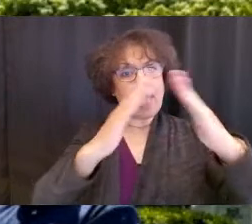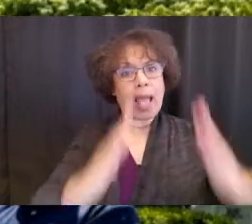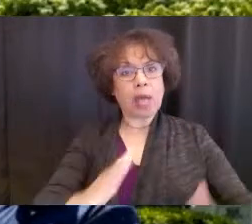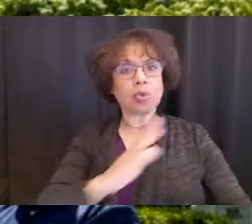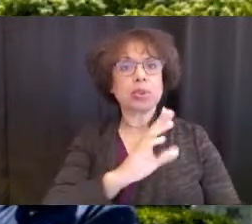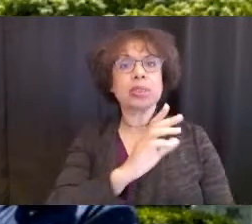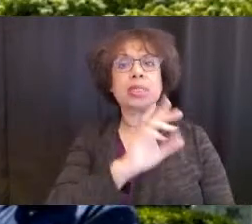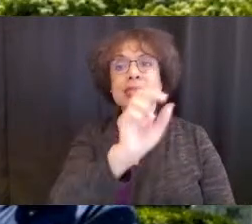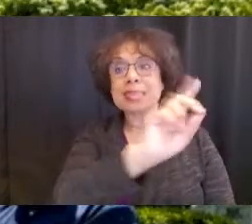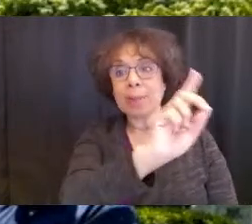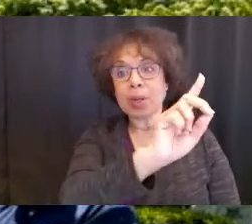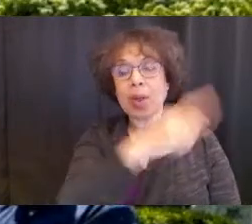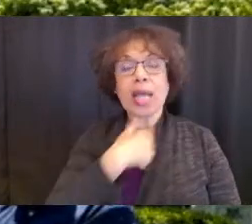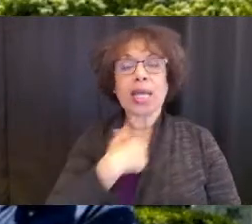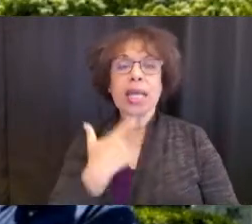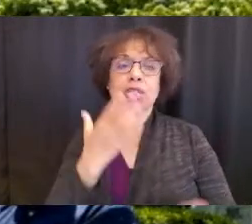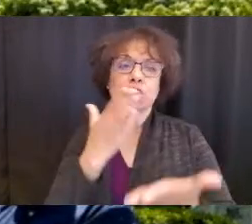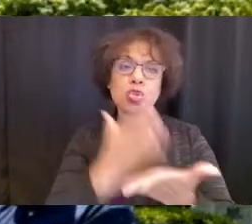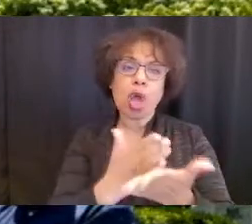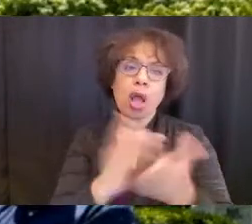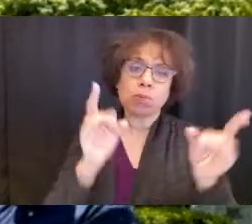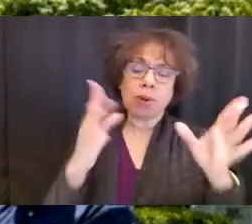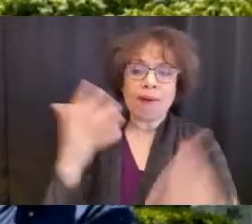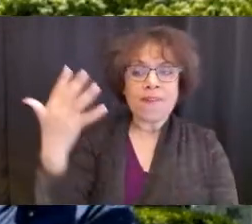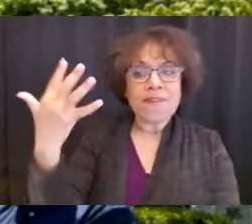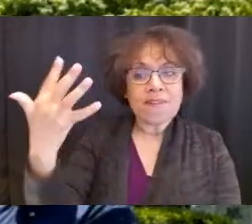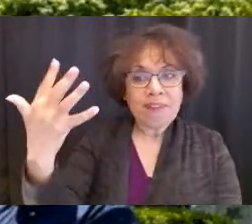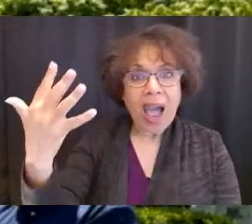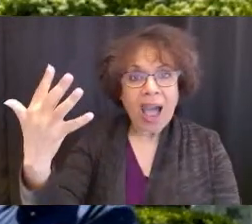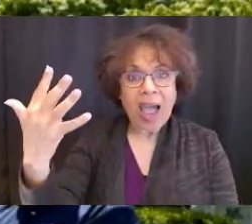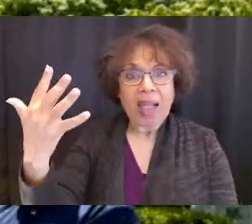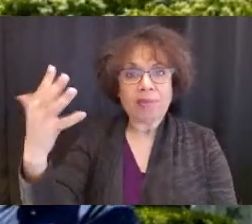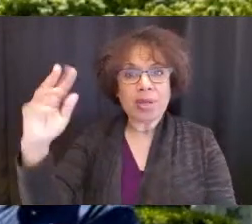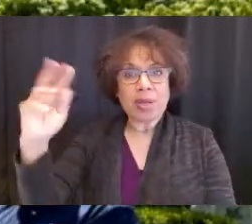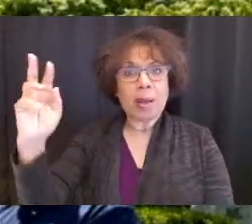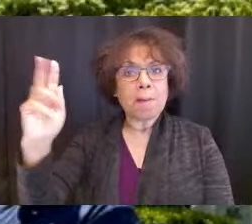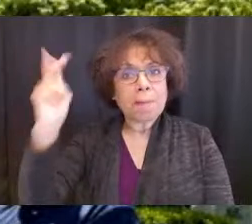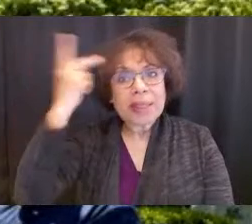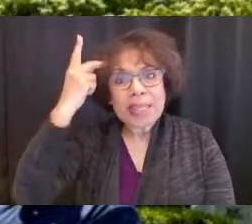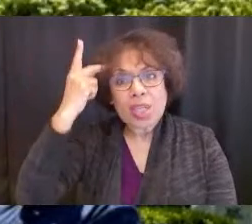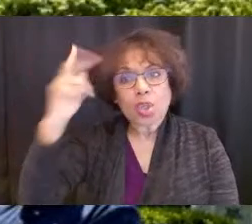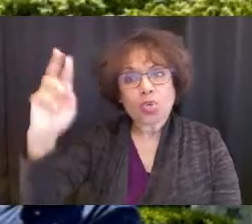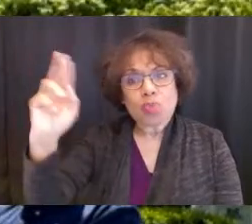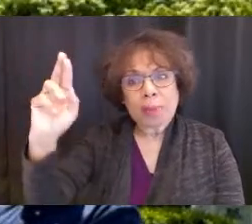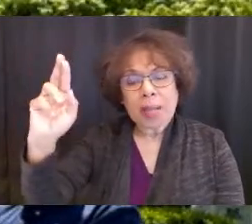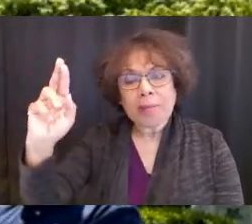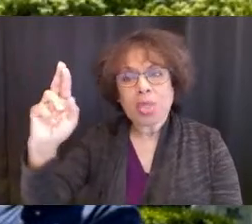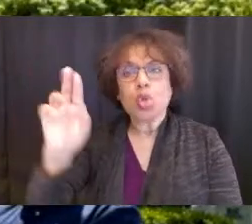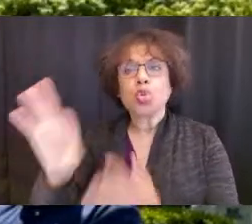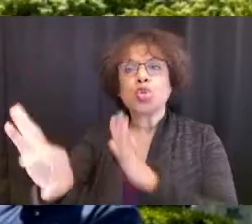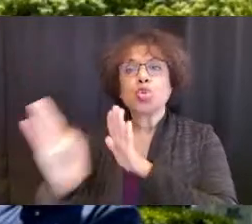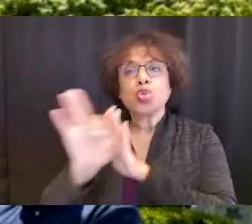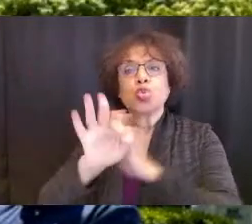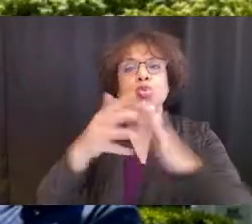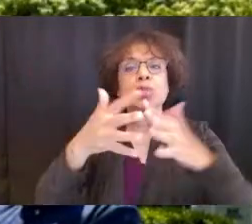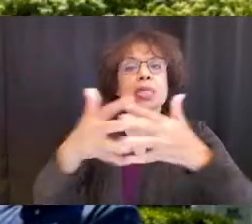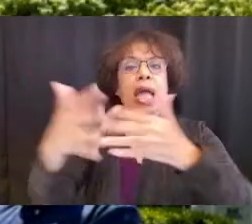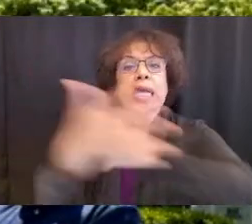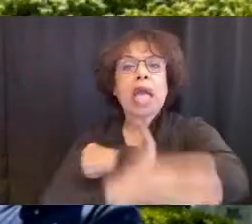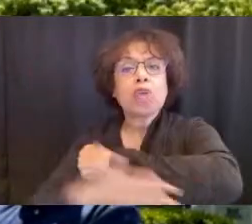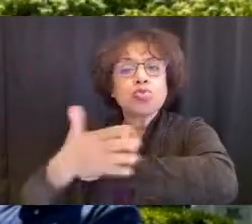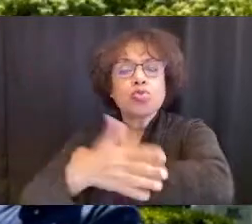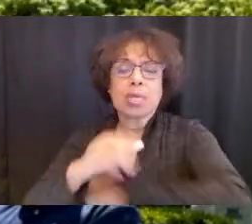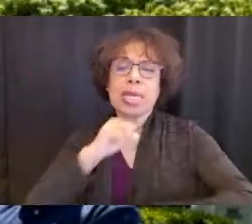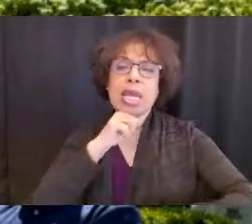avert disaster. Just 5 Republicans to choose their country over ideology. And this